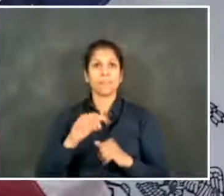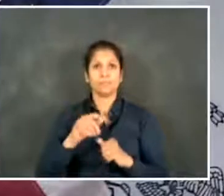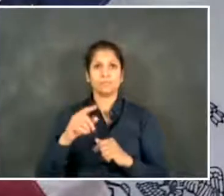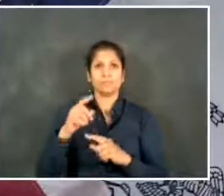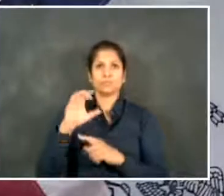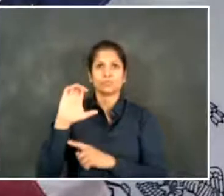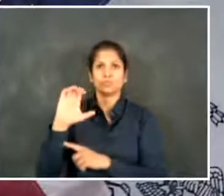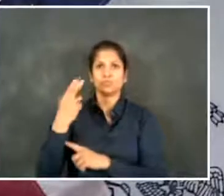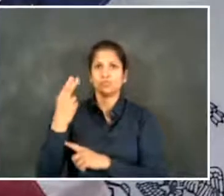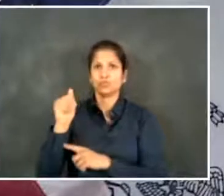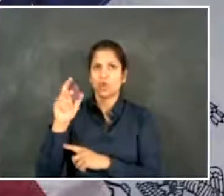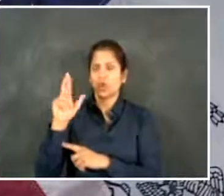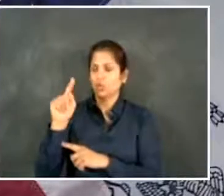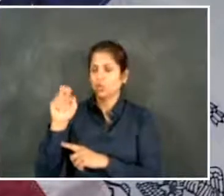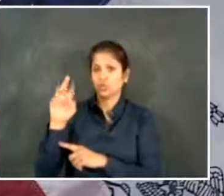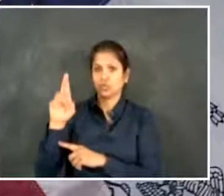point.